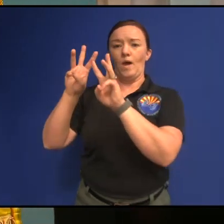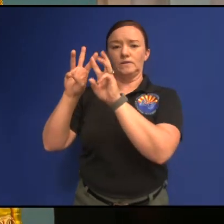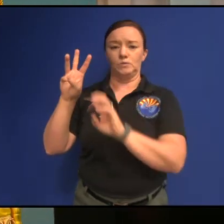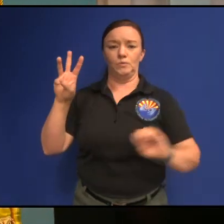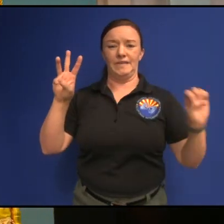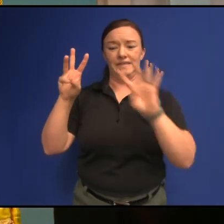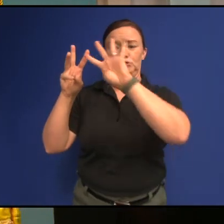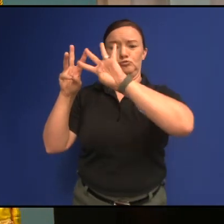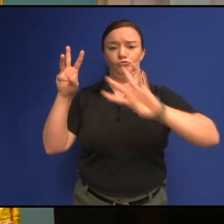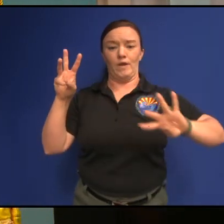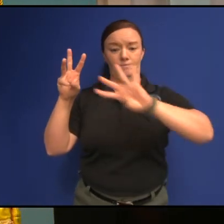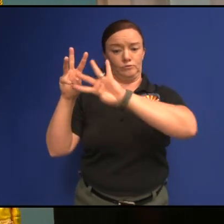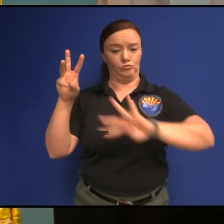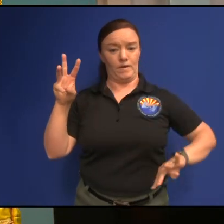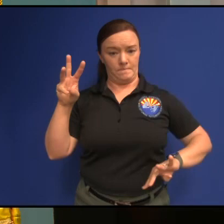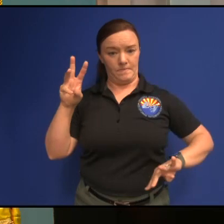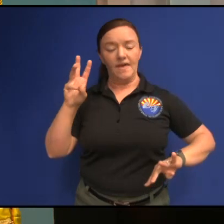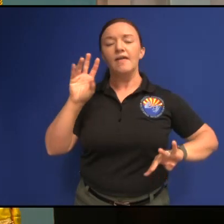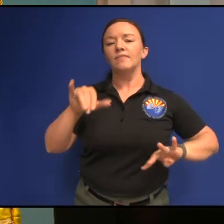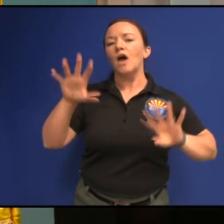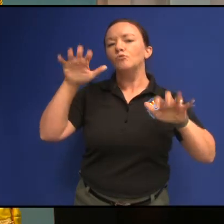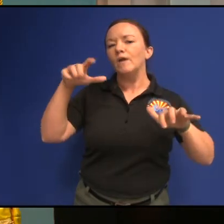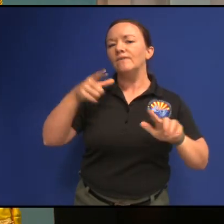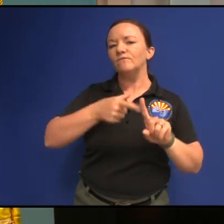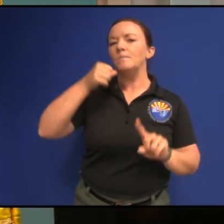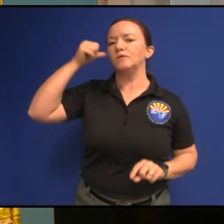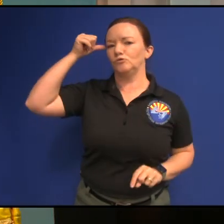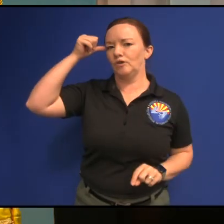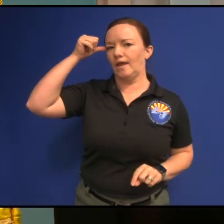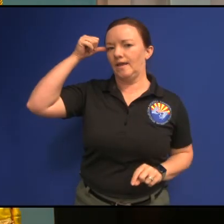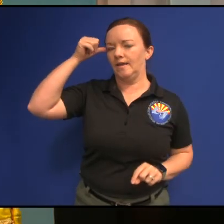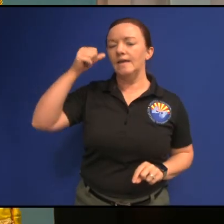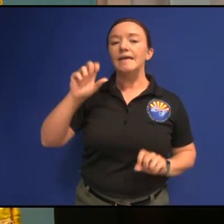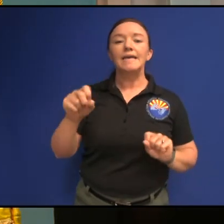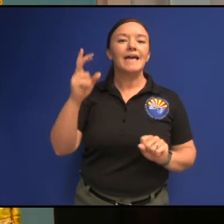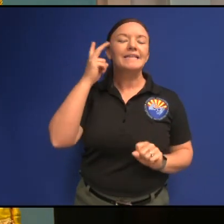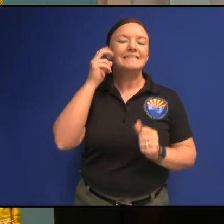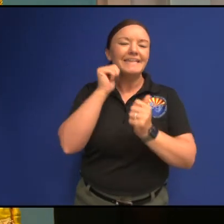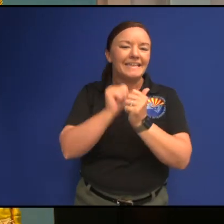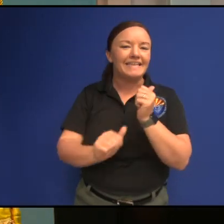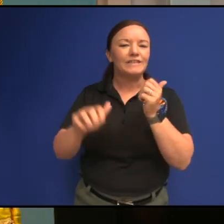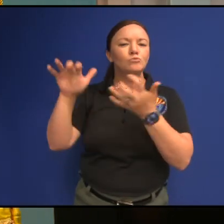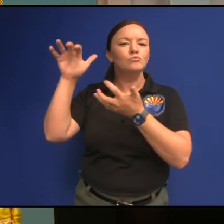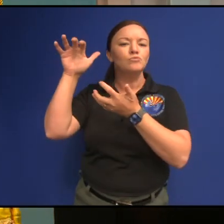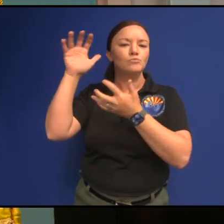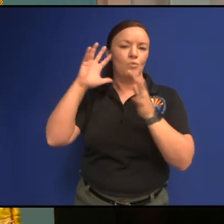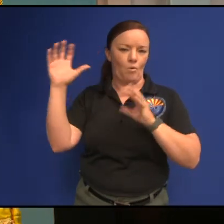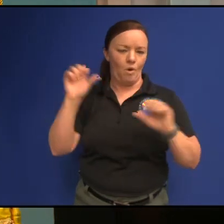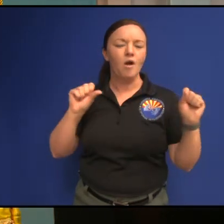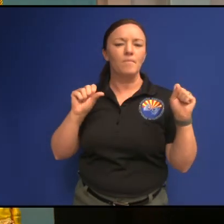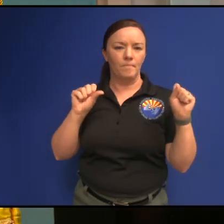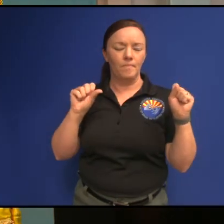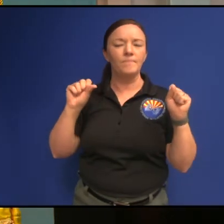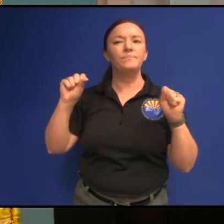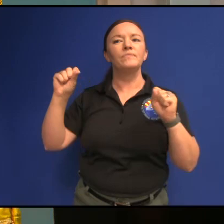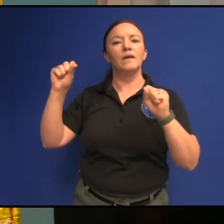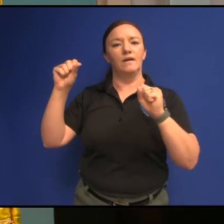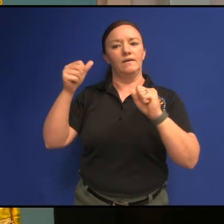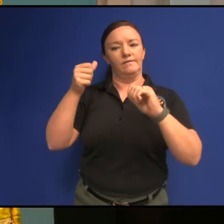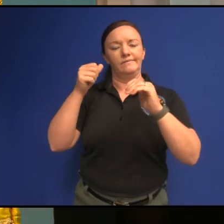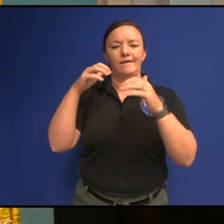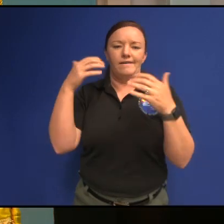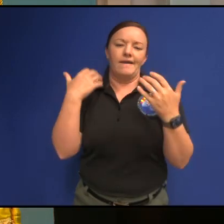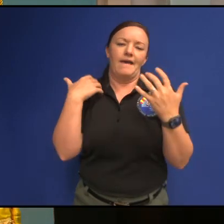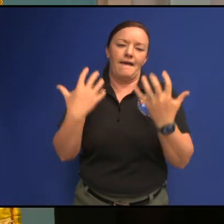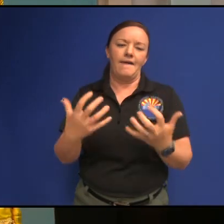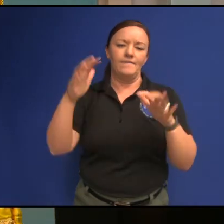yesterday's rainfall. You can actually see the track of each individual storm, and underneath that storm it produced the heavier rain. And so you can see